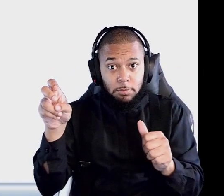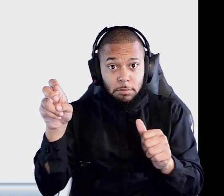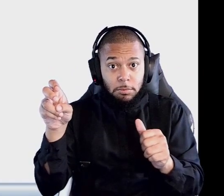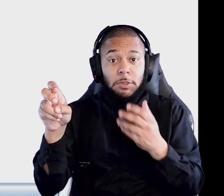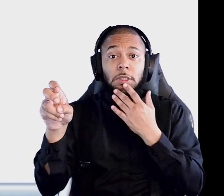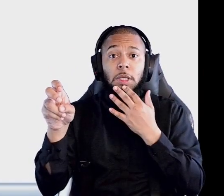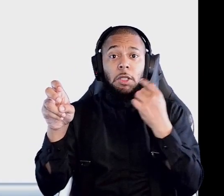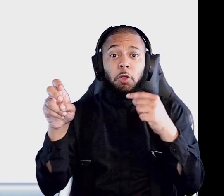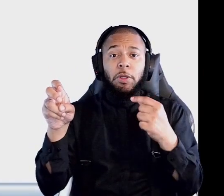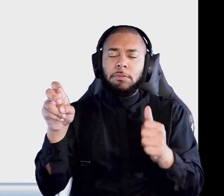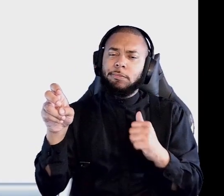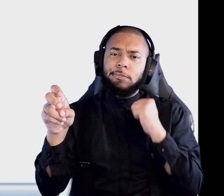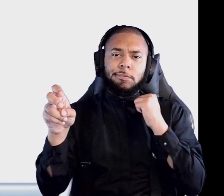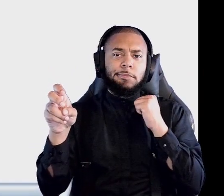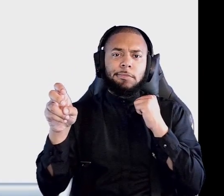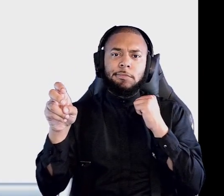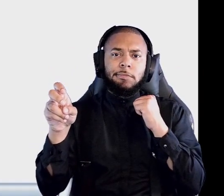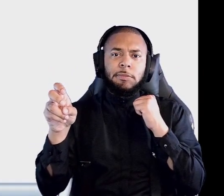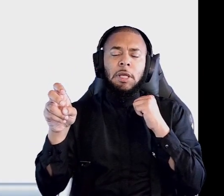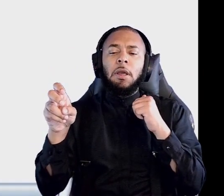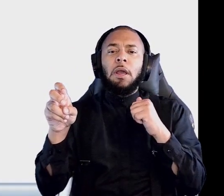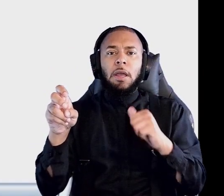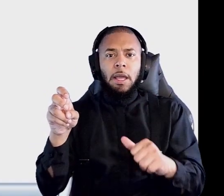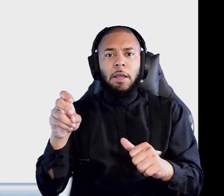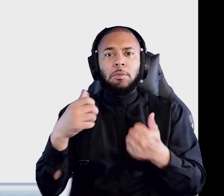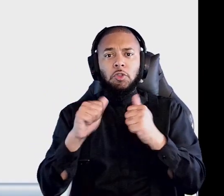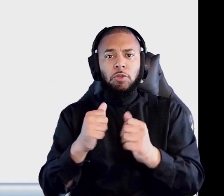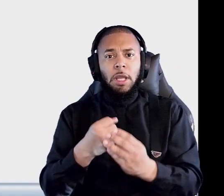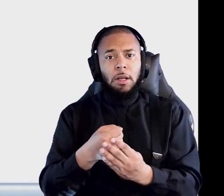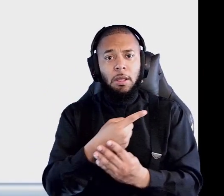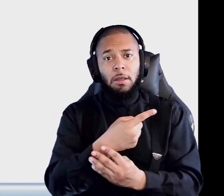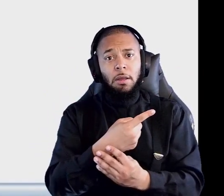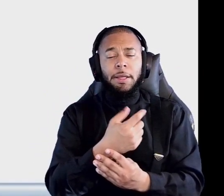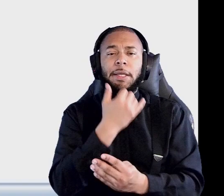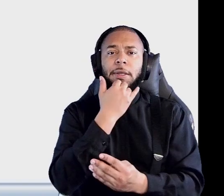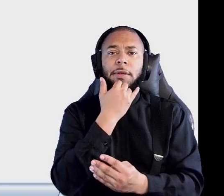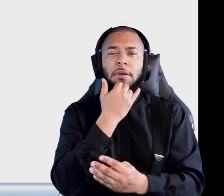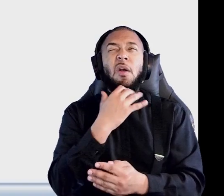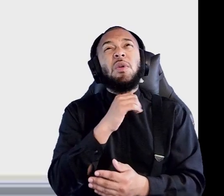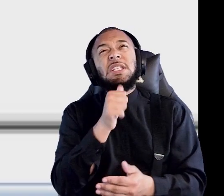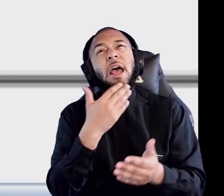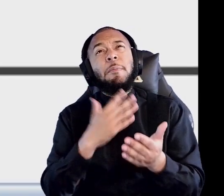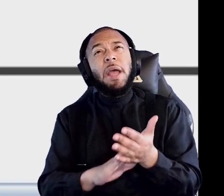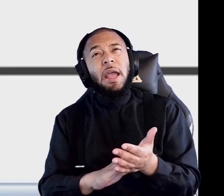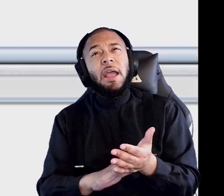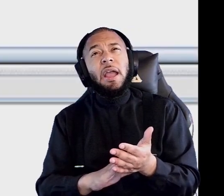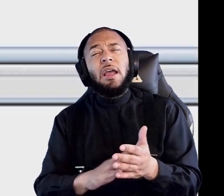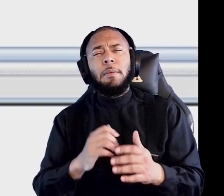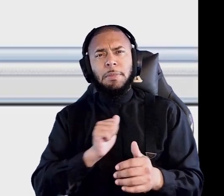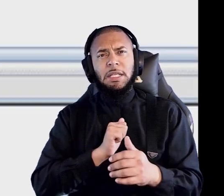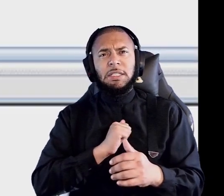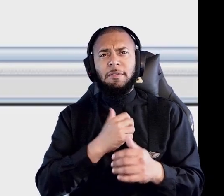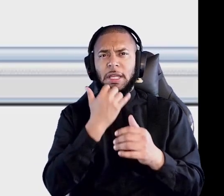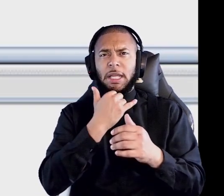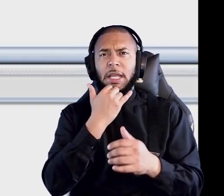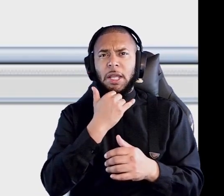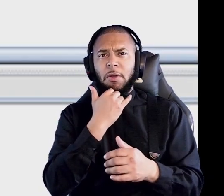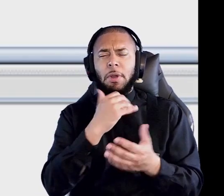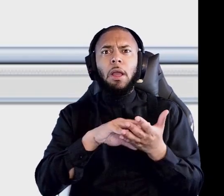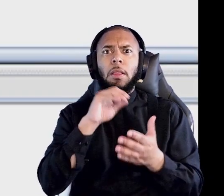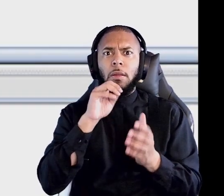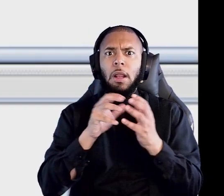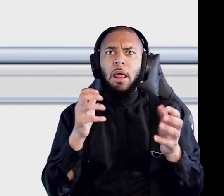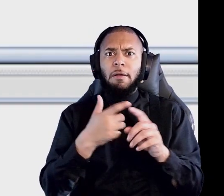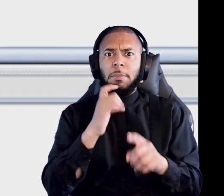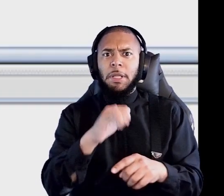won't turn green and we'll get an error, which isn't all that bad. I learn a lot from my errors. So let's